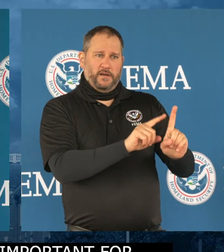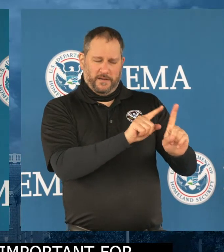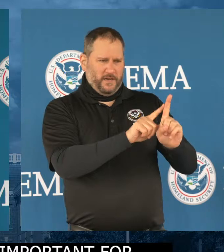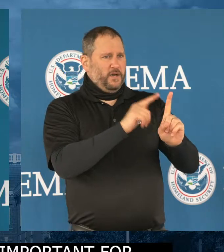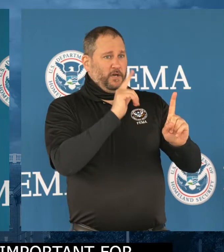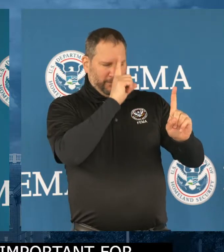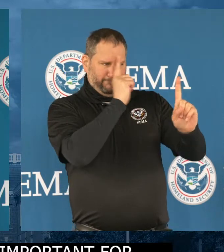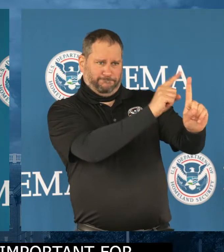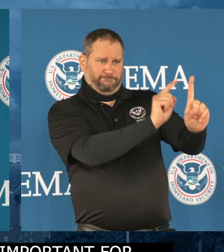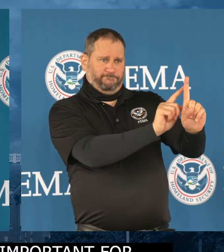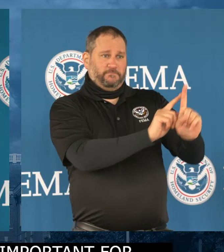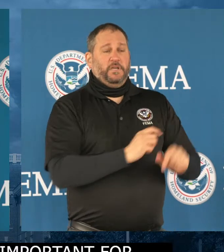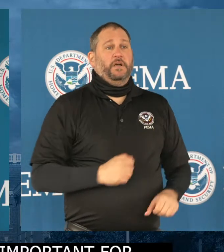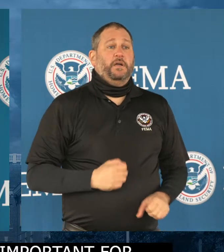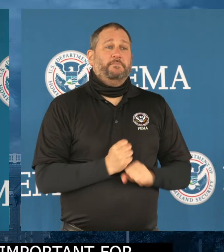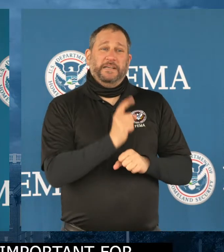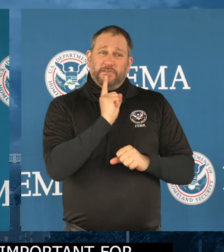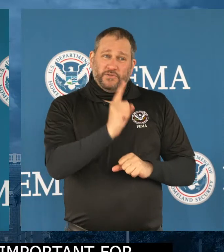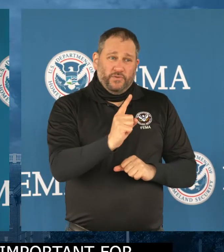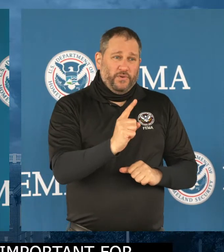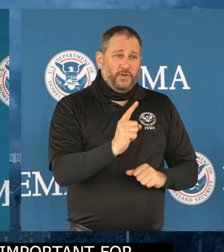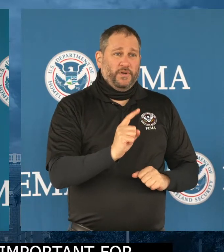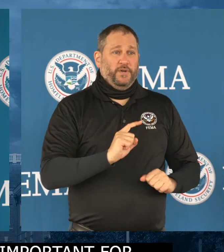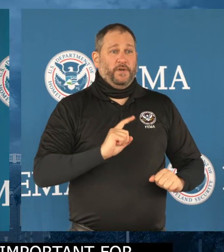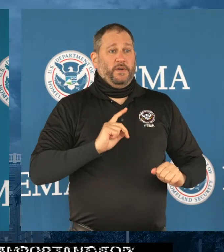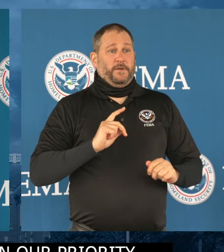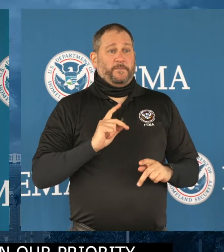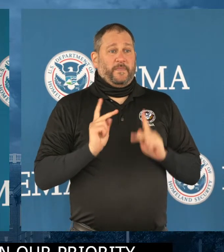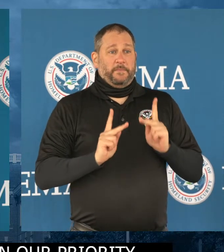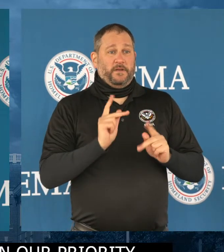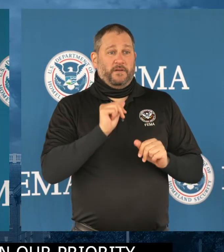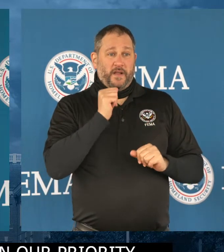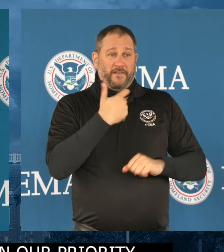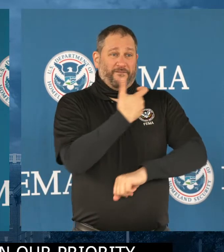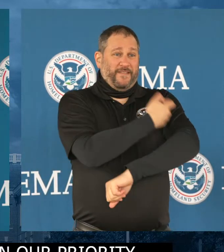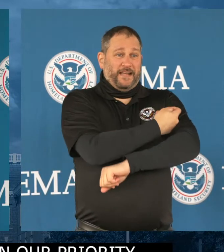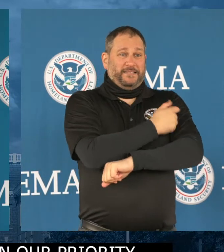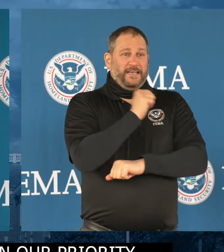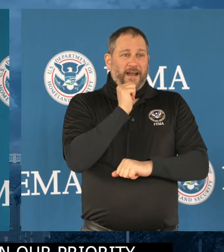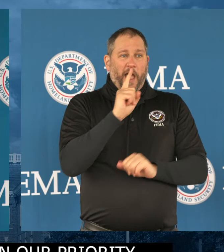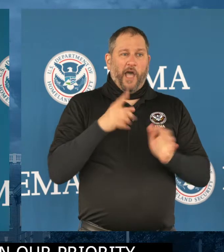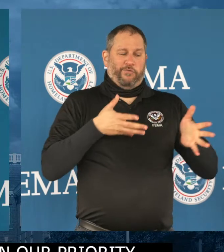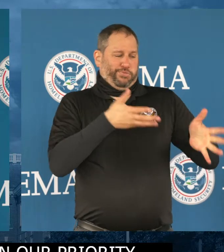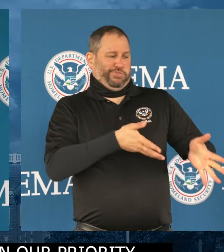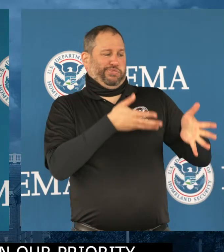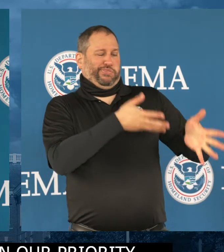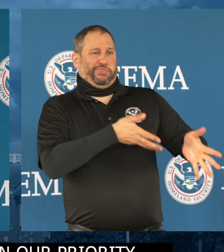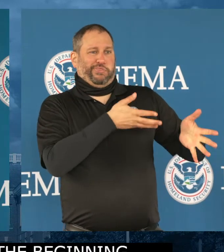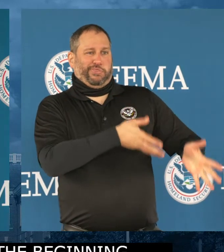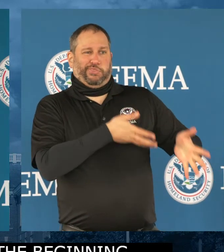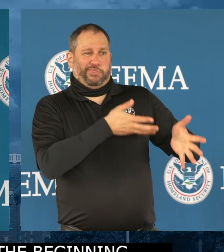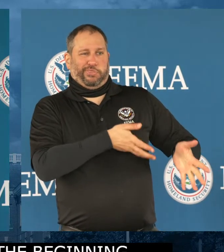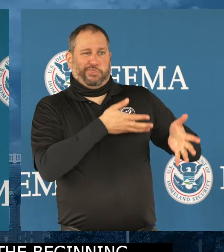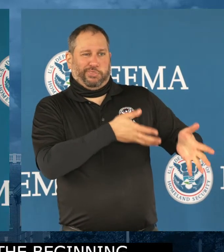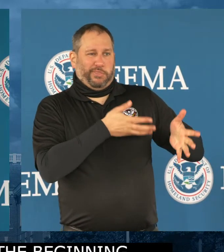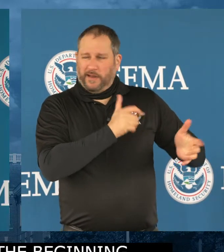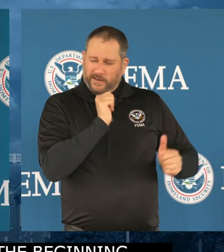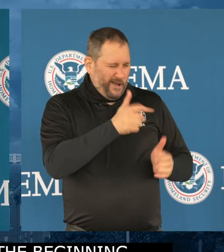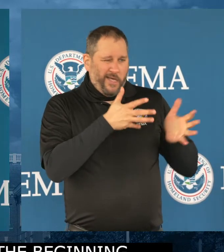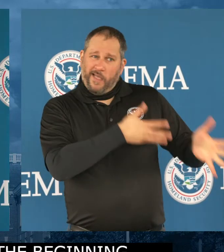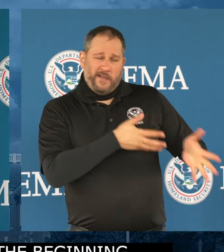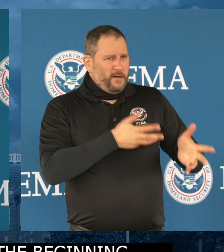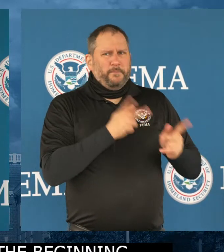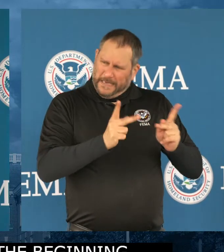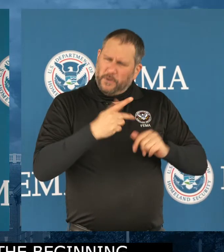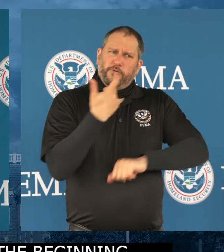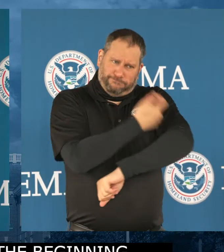making sure that doses are not sitting in refrigerators, are not sitting on shelves. They're getting out and into people's arms because